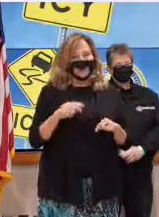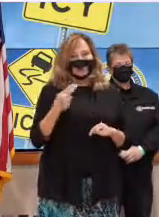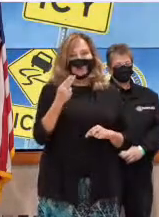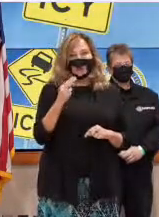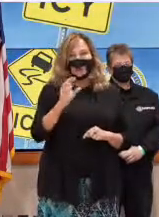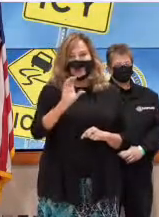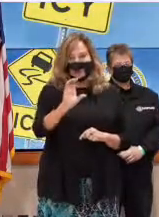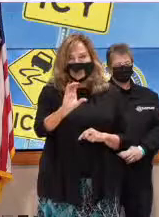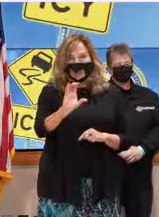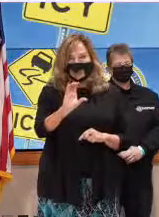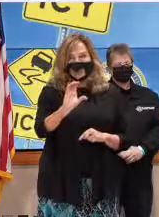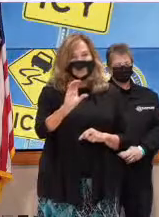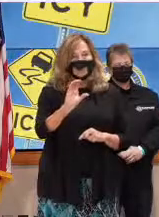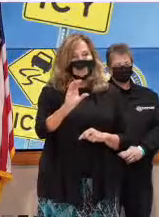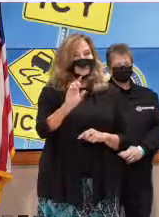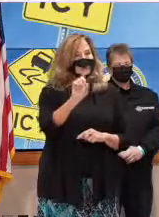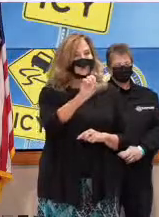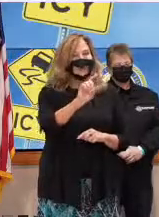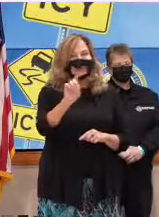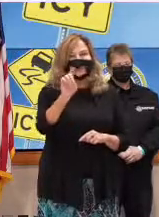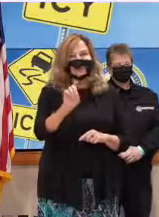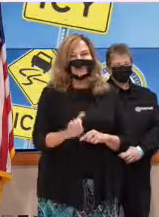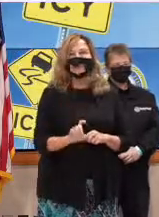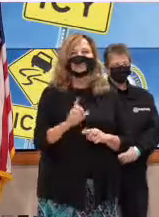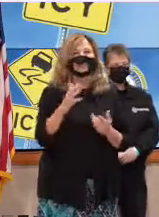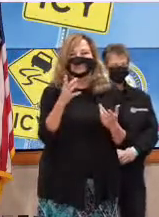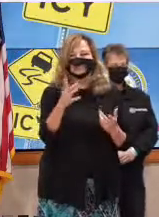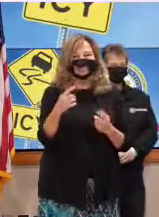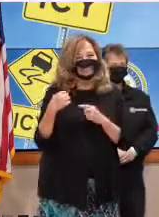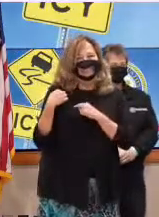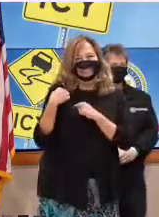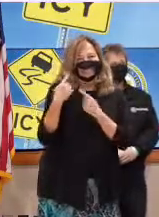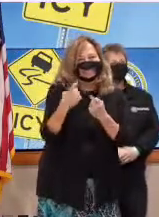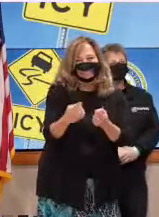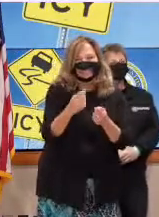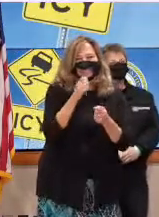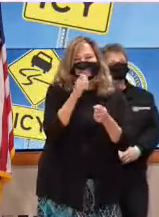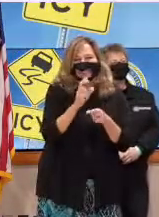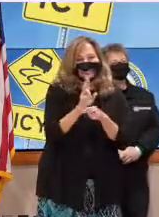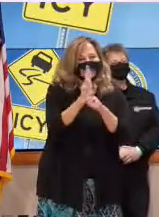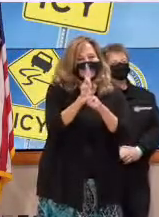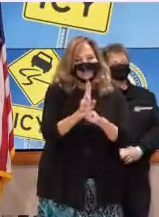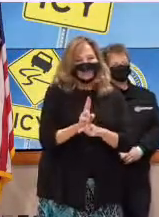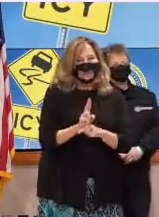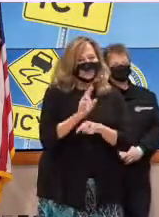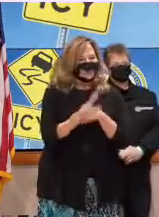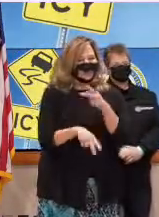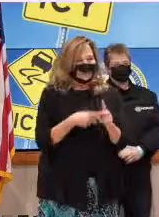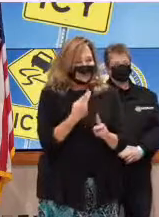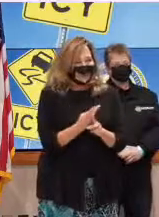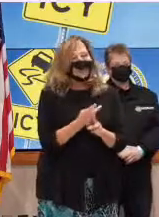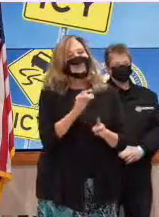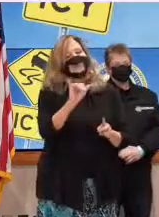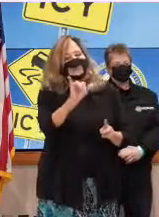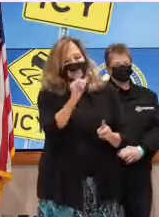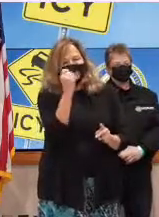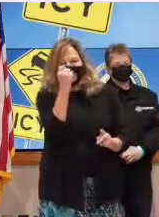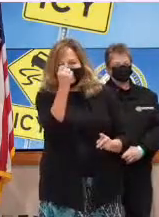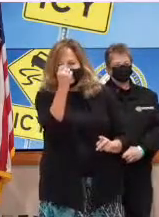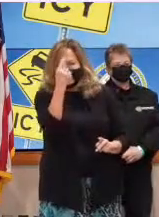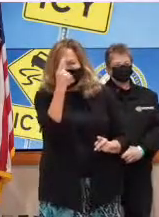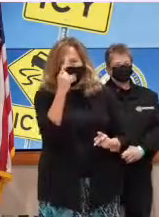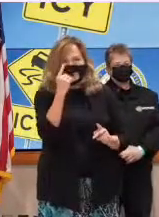really, we are not built for this. We in our region do hurricanes. We don't